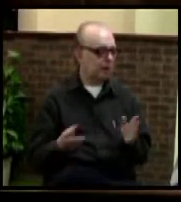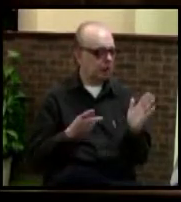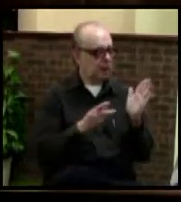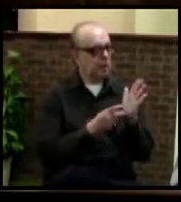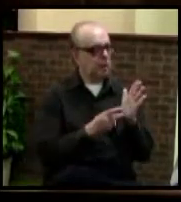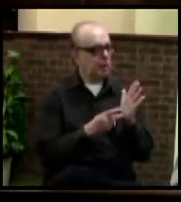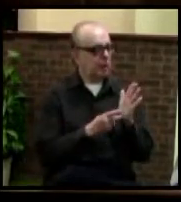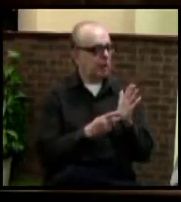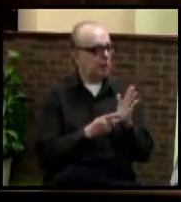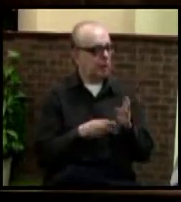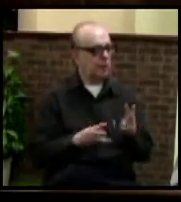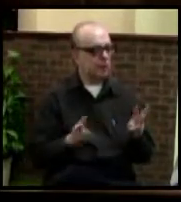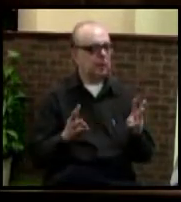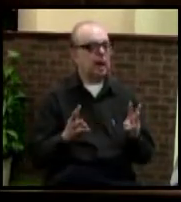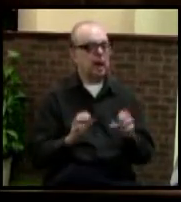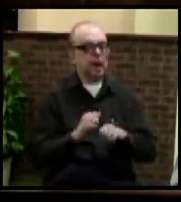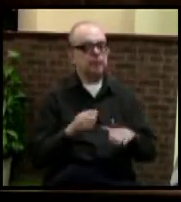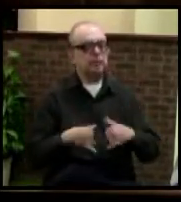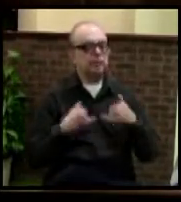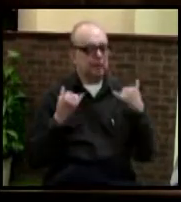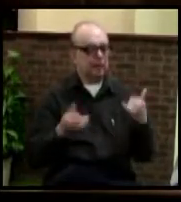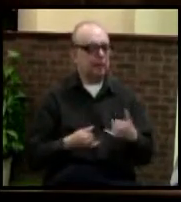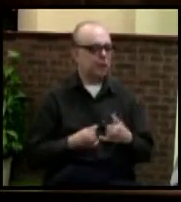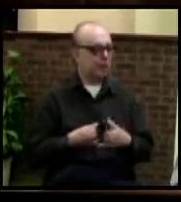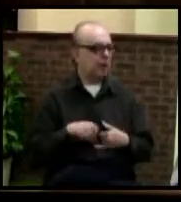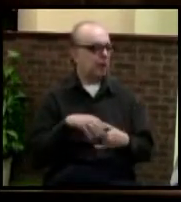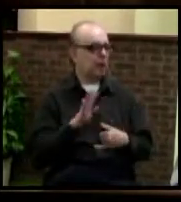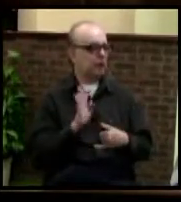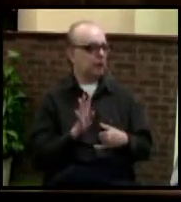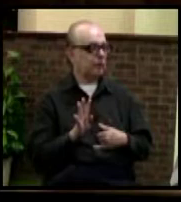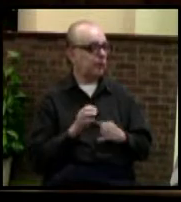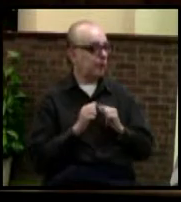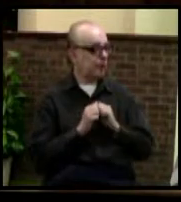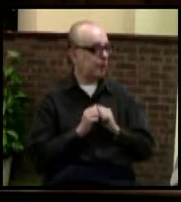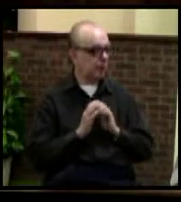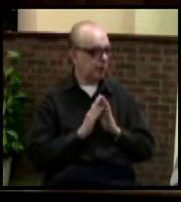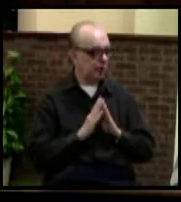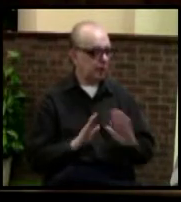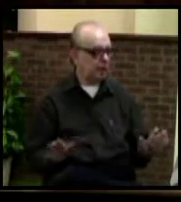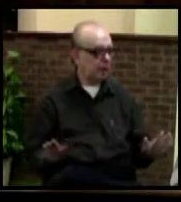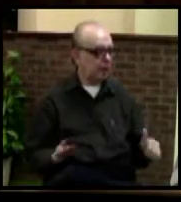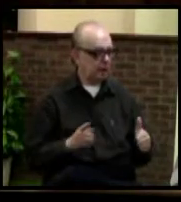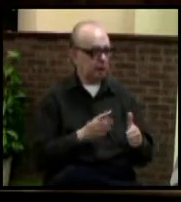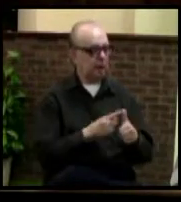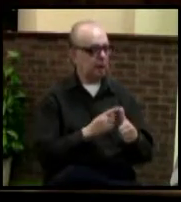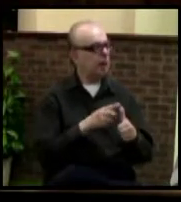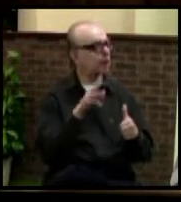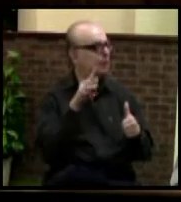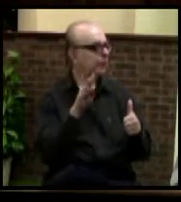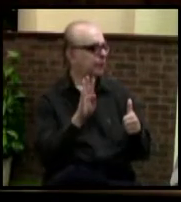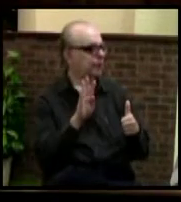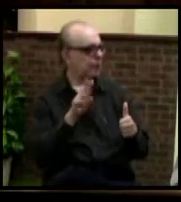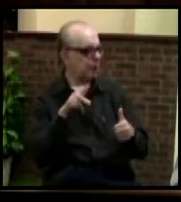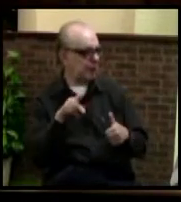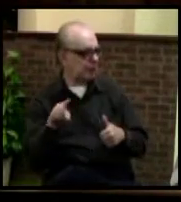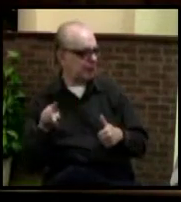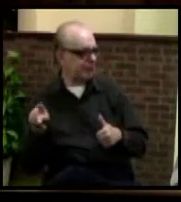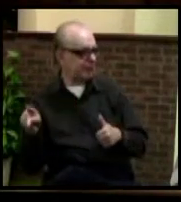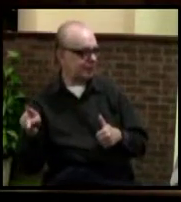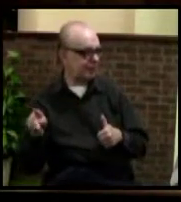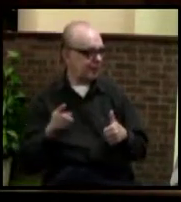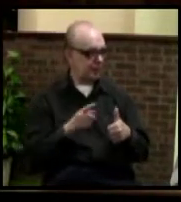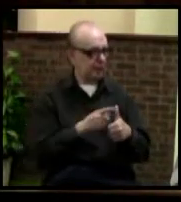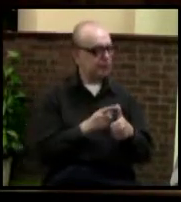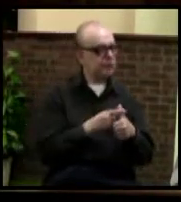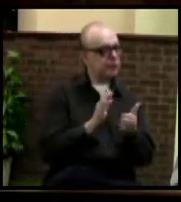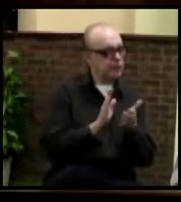here is Paul's formula on how to rejoice. It's 4 P's. Okay, the first P is found in verse number 4, and